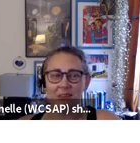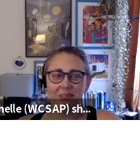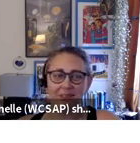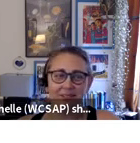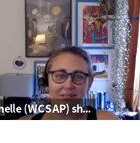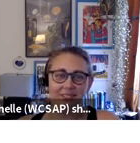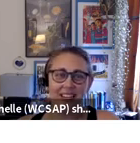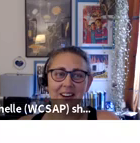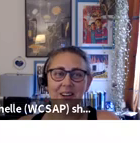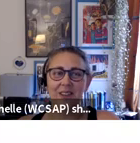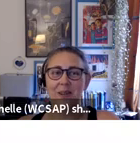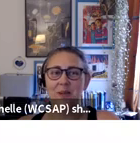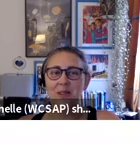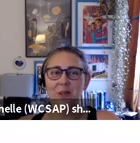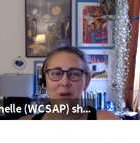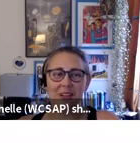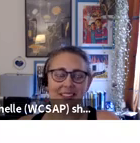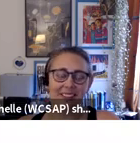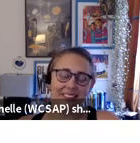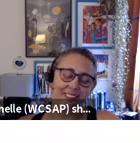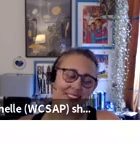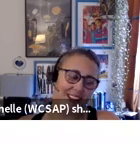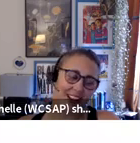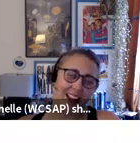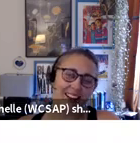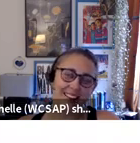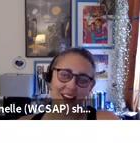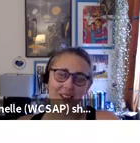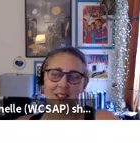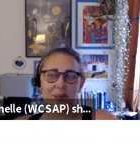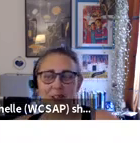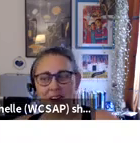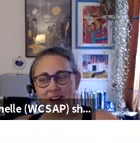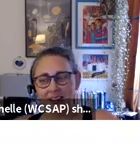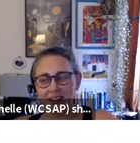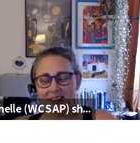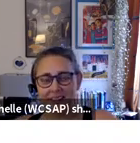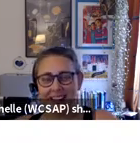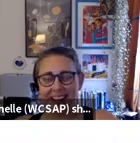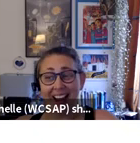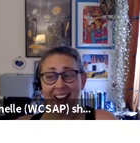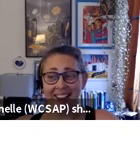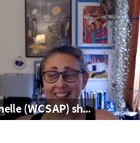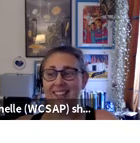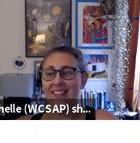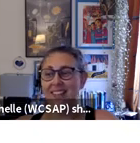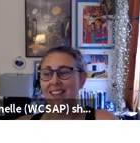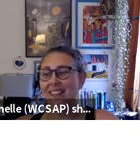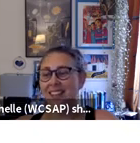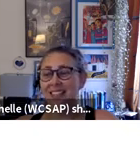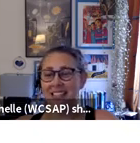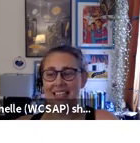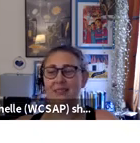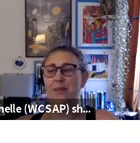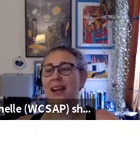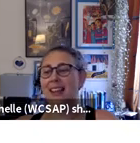know, hear someone's story that sounds similar to ours, and